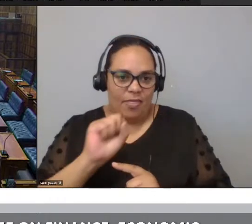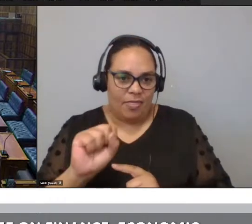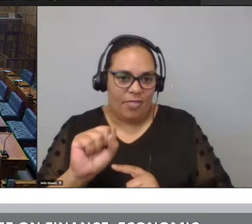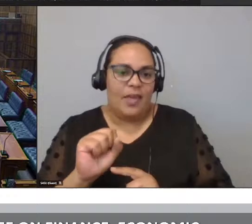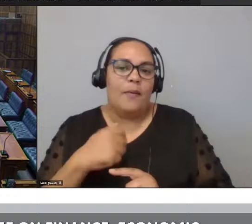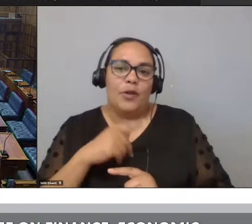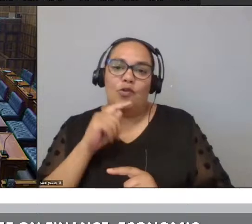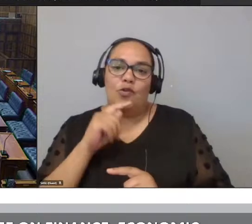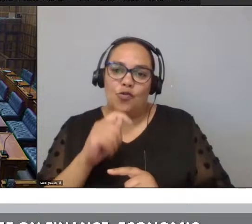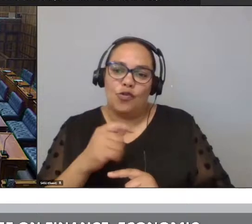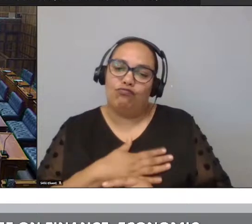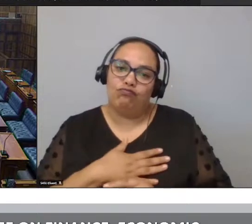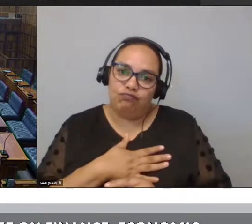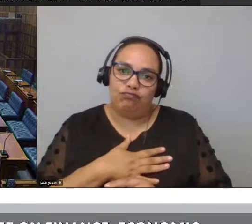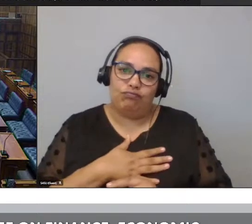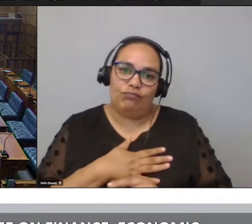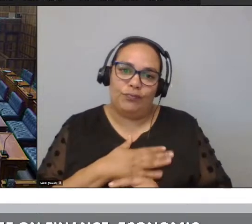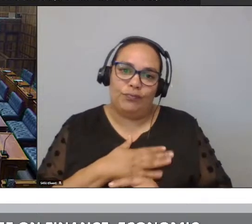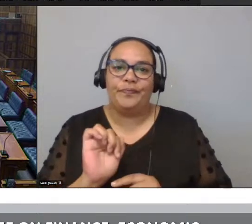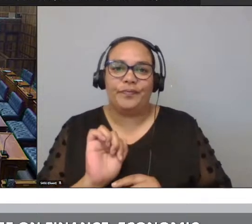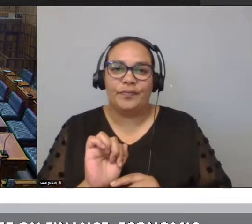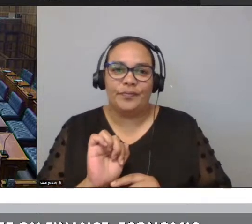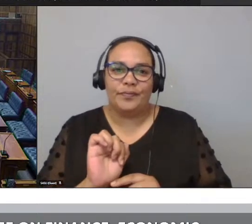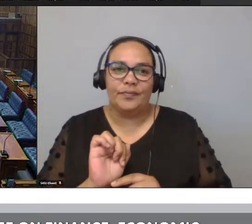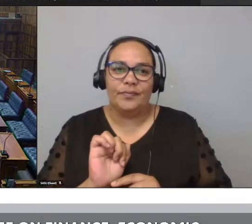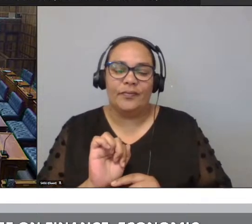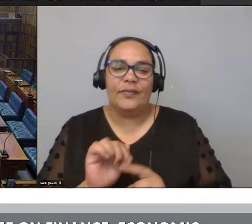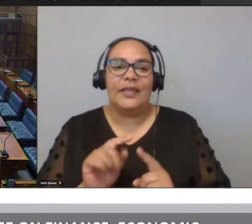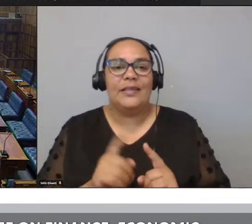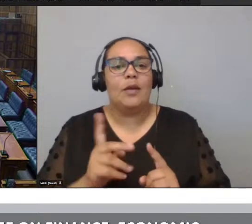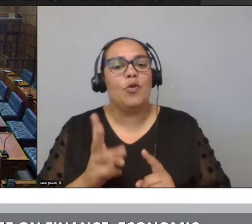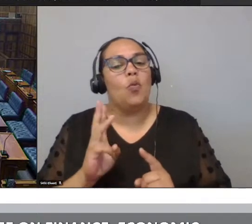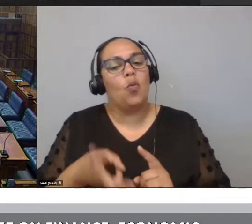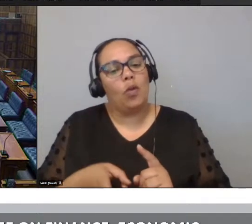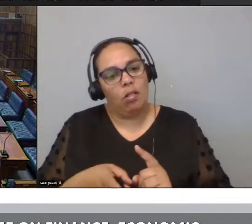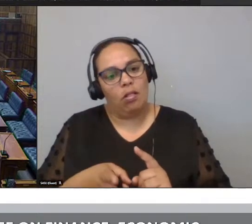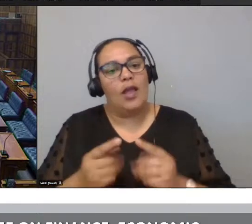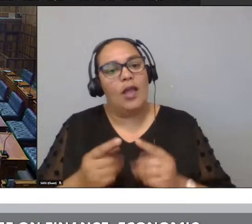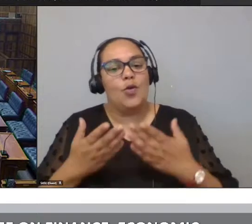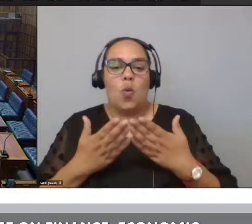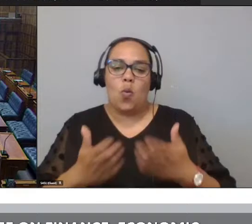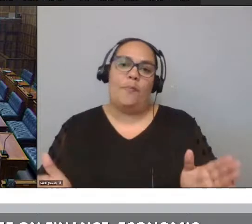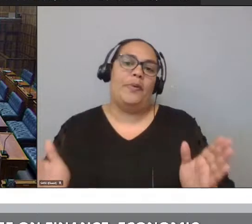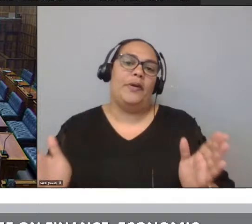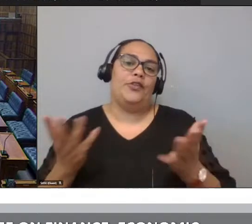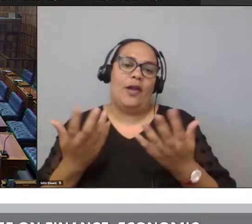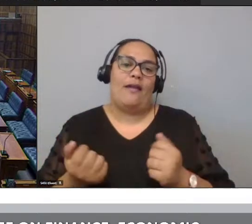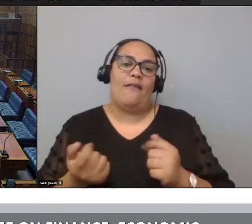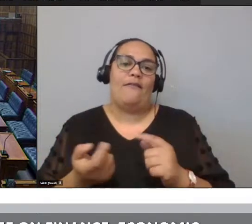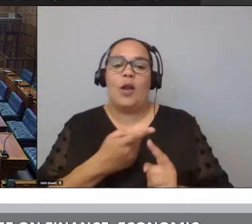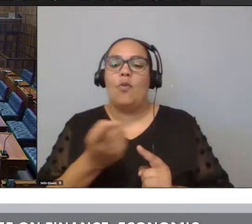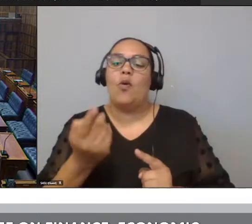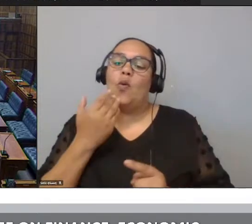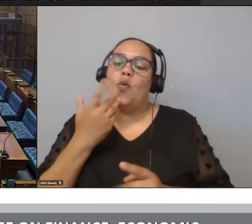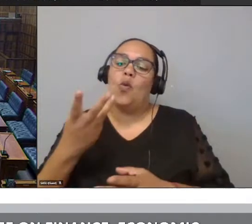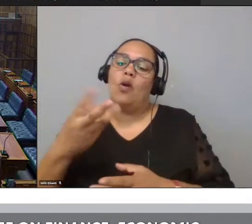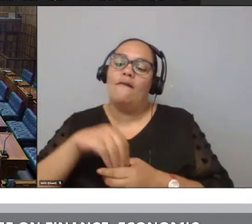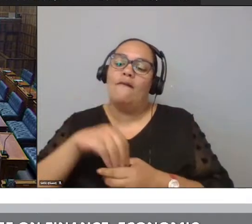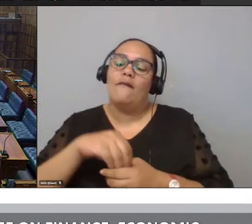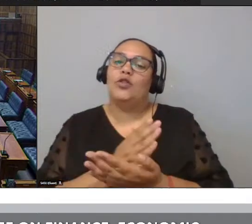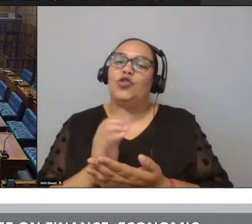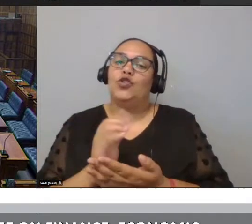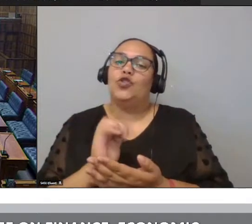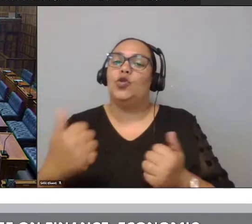really appreciate uh particularly the willingness and the openness by those involved to share with us